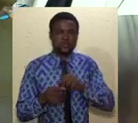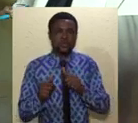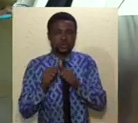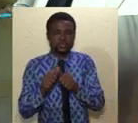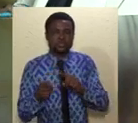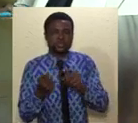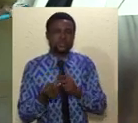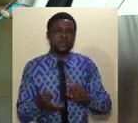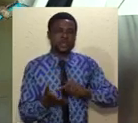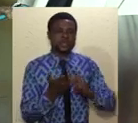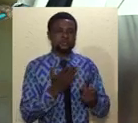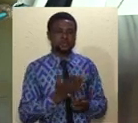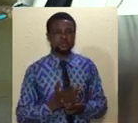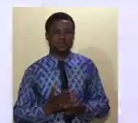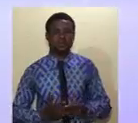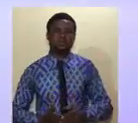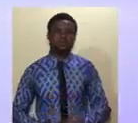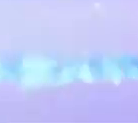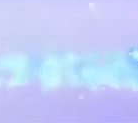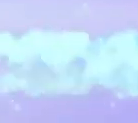conversation with Mrs. Vivo Adeniyi.